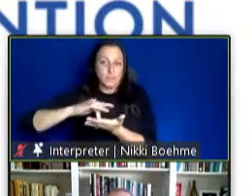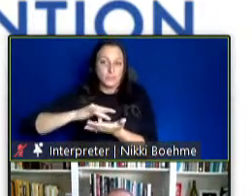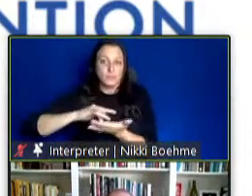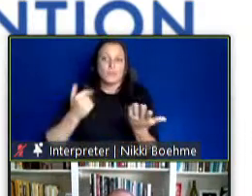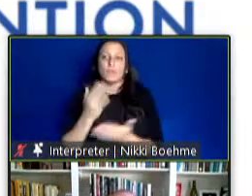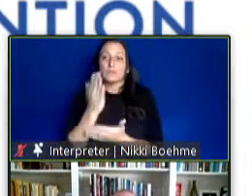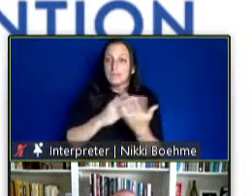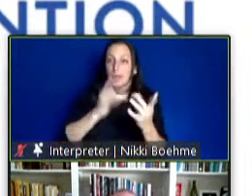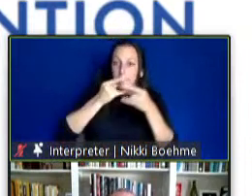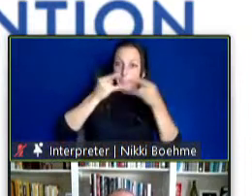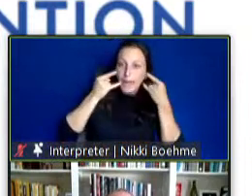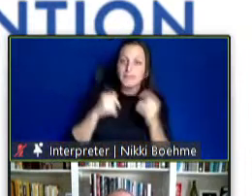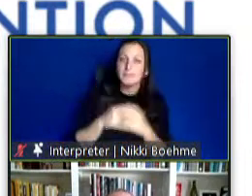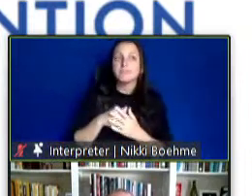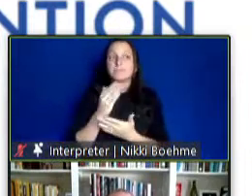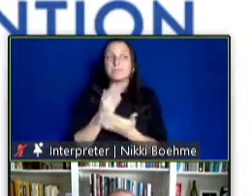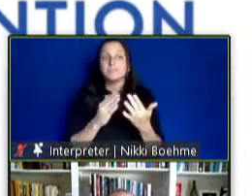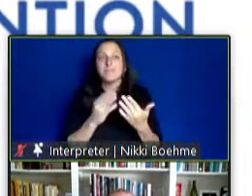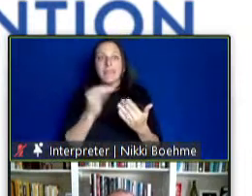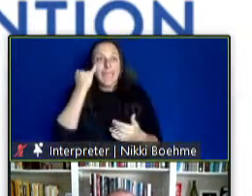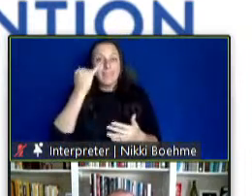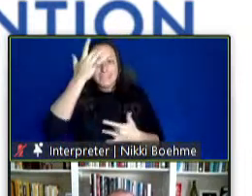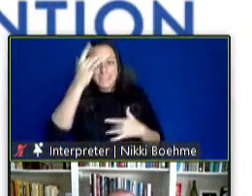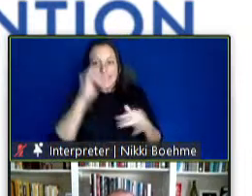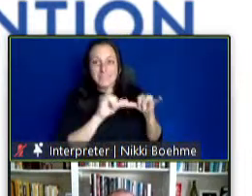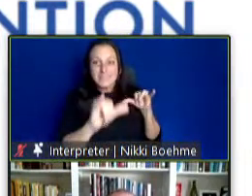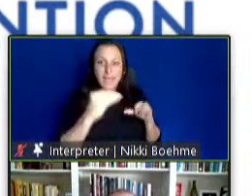Staying at home if you're sick, good hand hygiene,